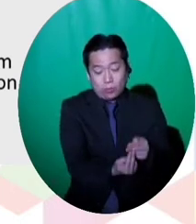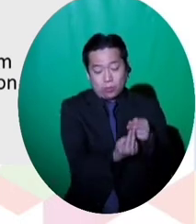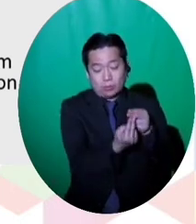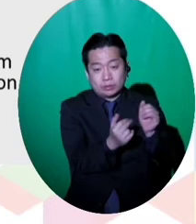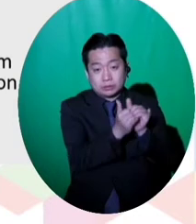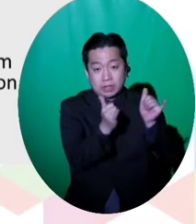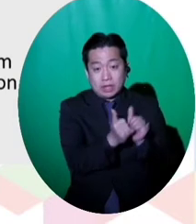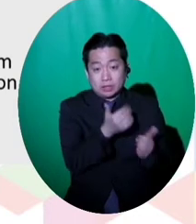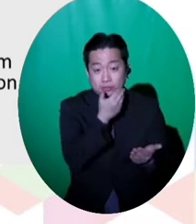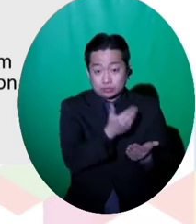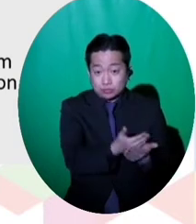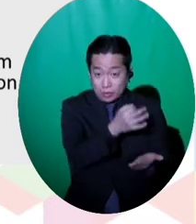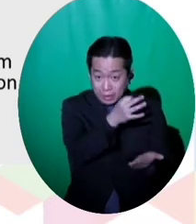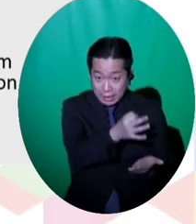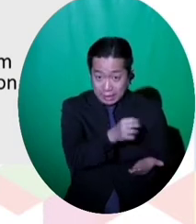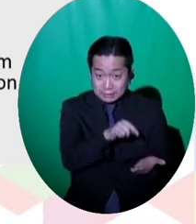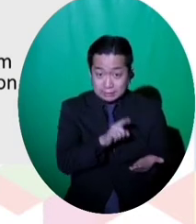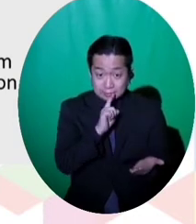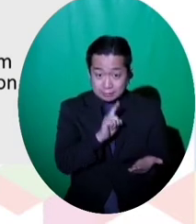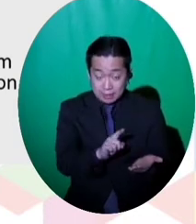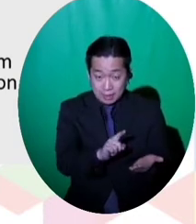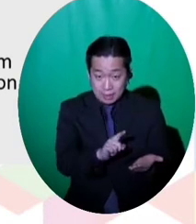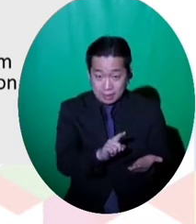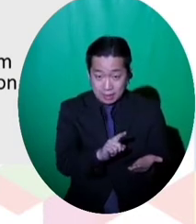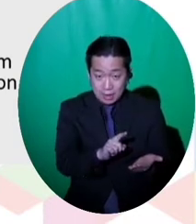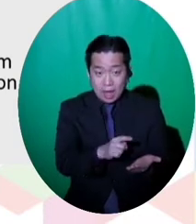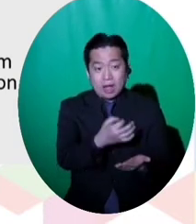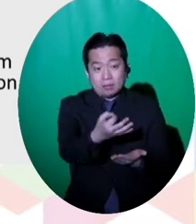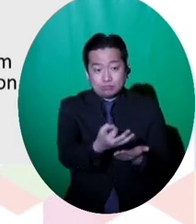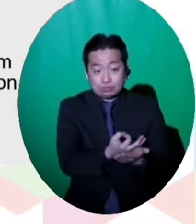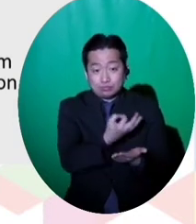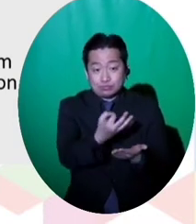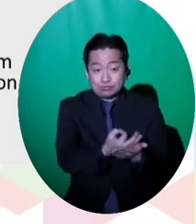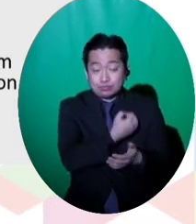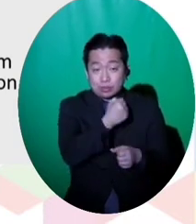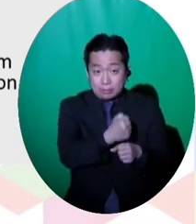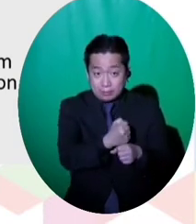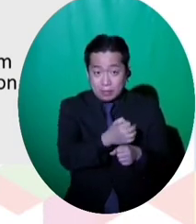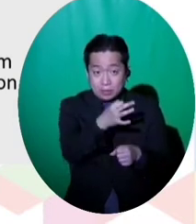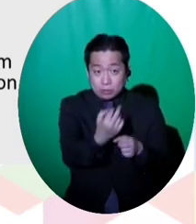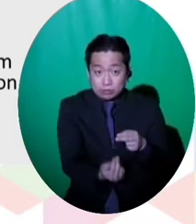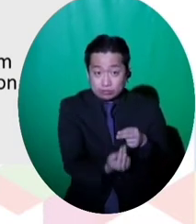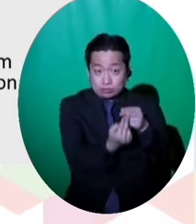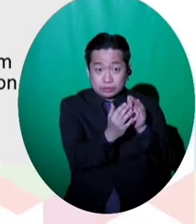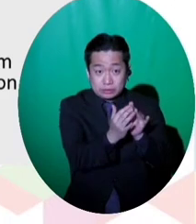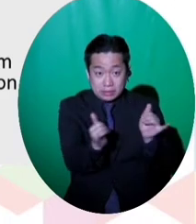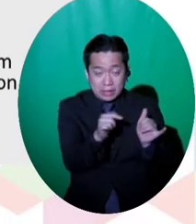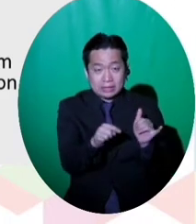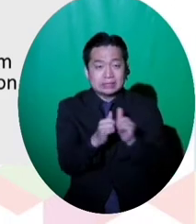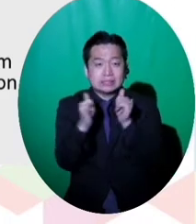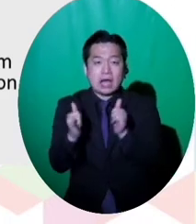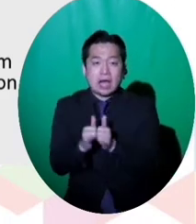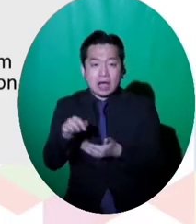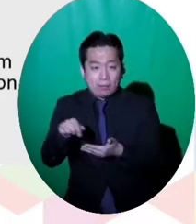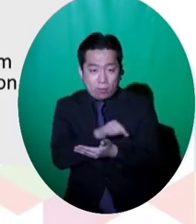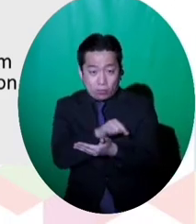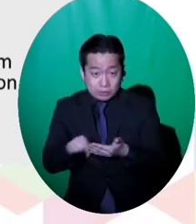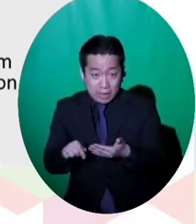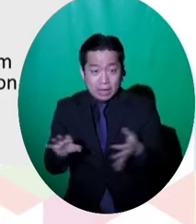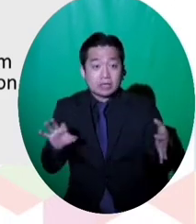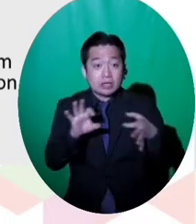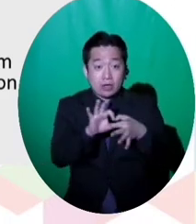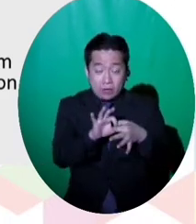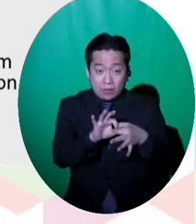those who create and grow wealth, since they are the most worthy members of society. Now, this is similar to